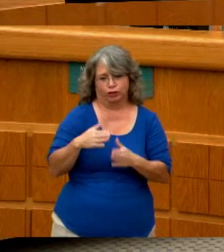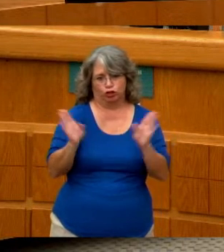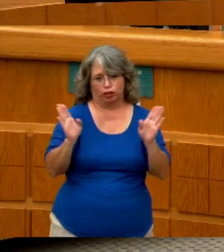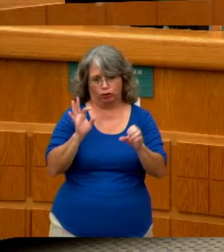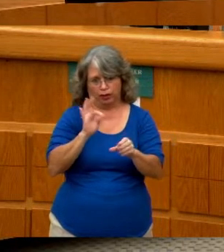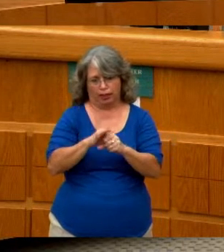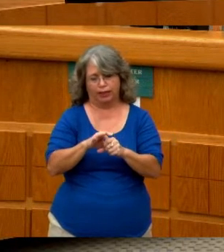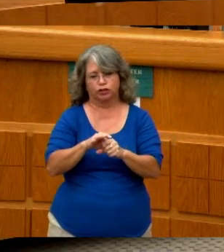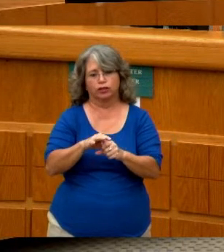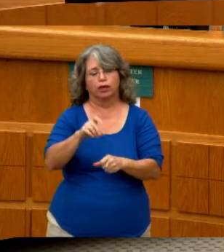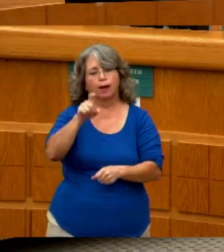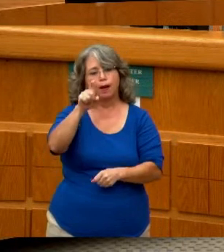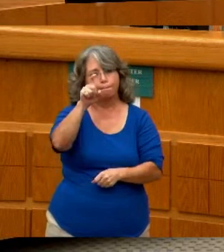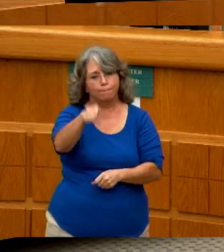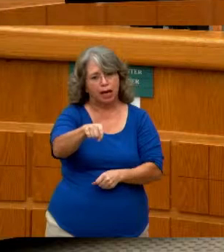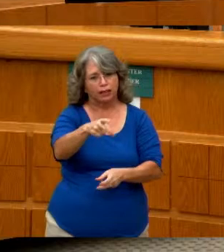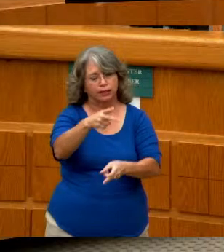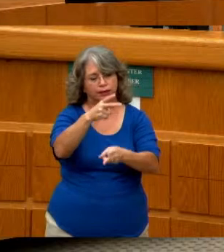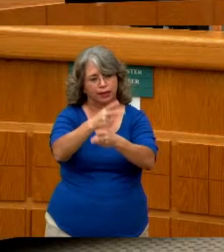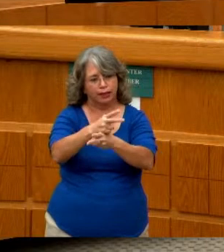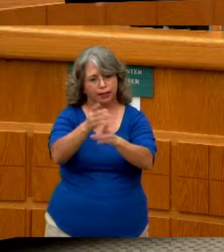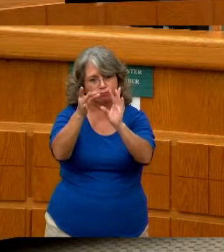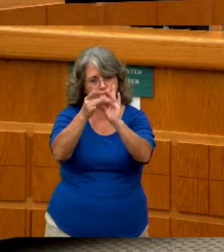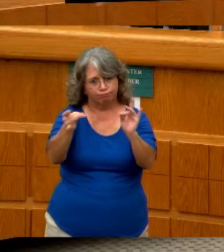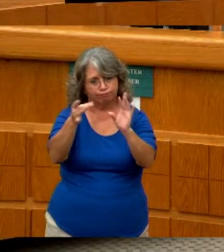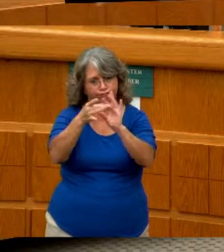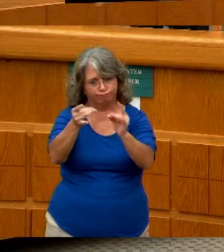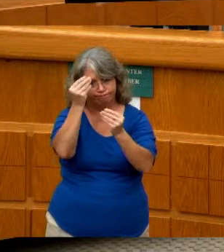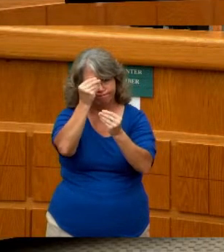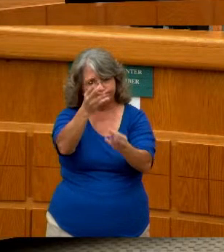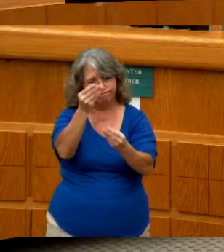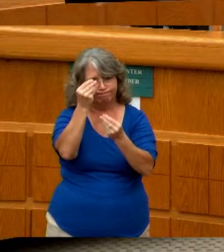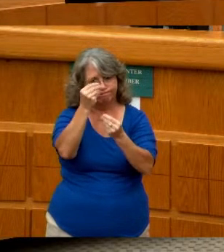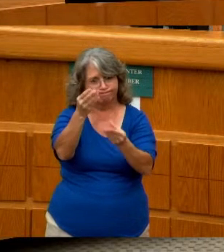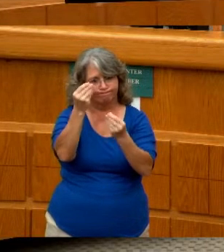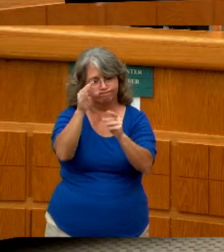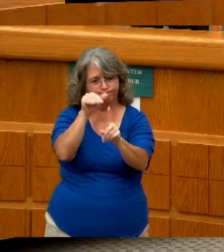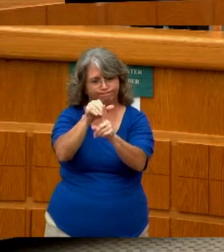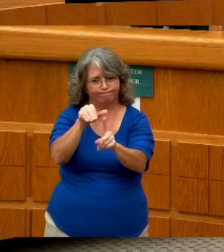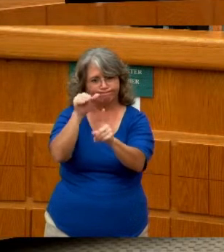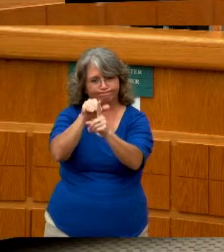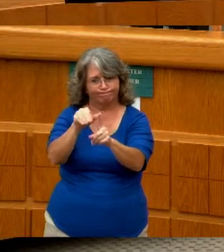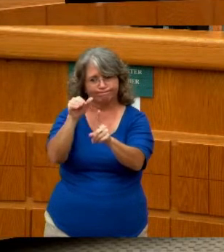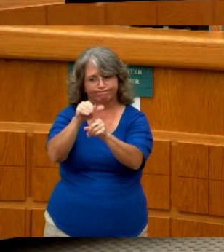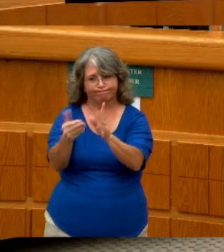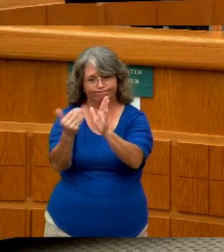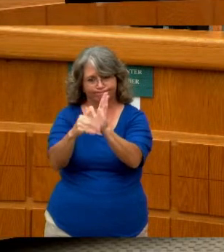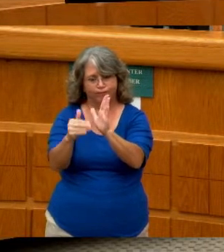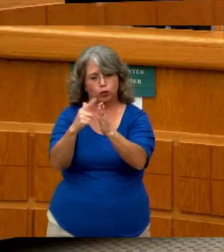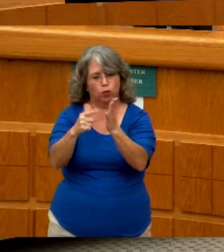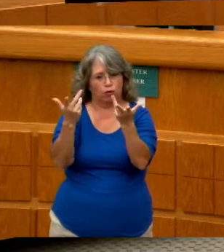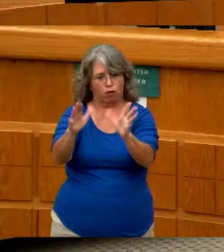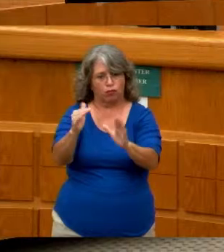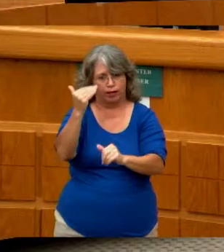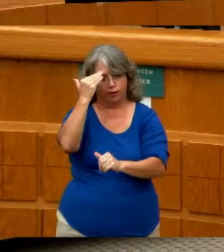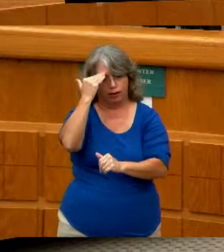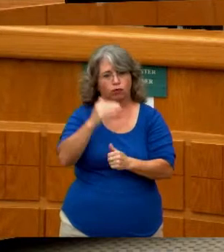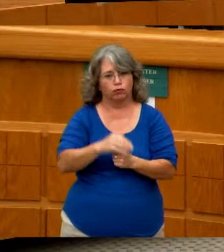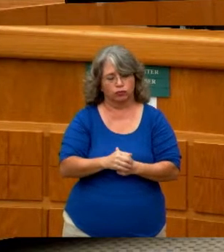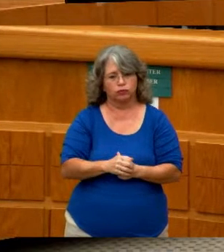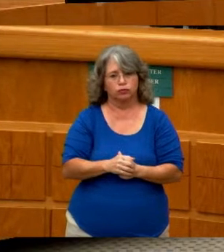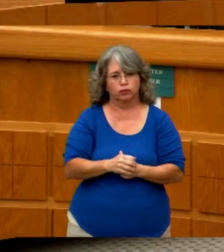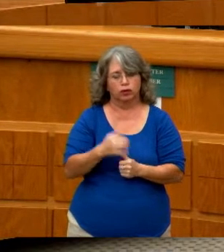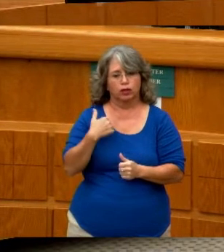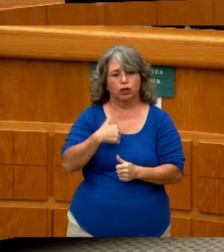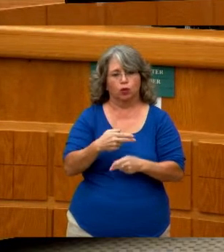did for the general election, you have to keep the message current, and you've got to